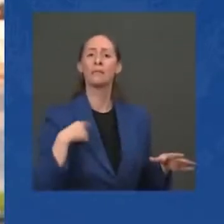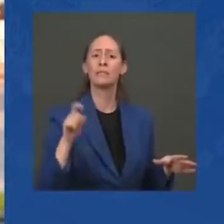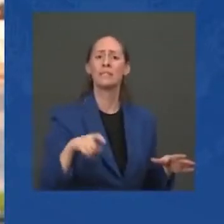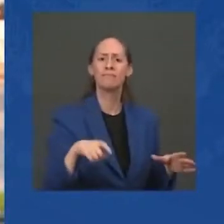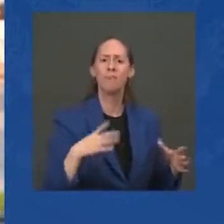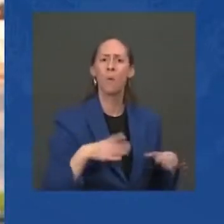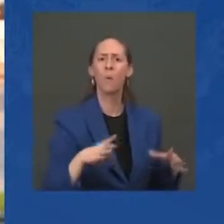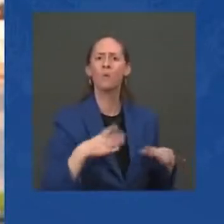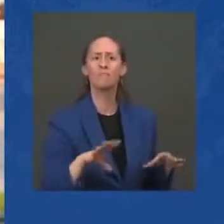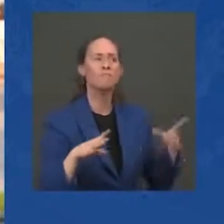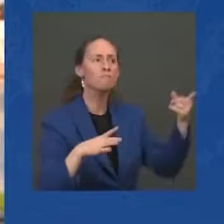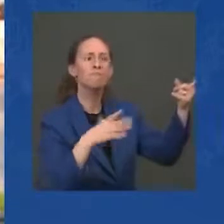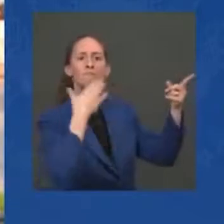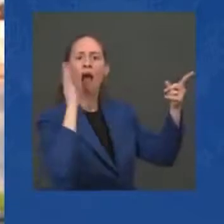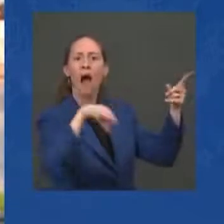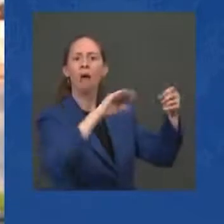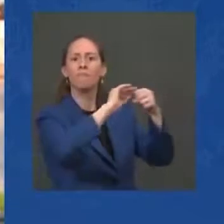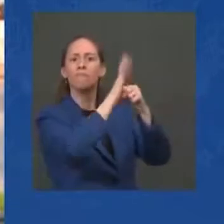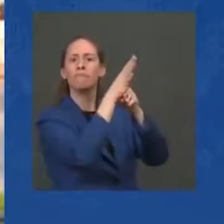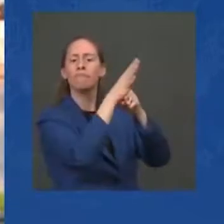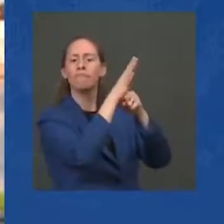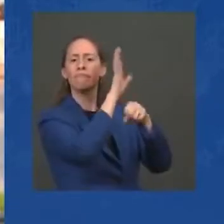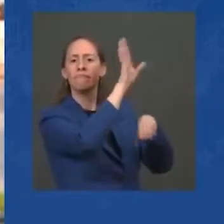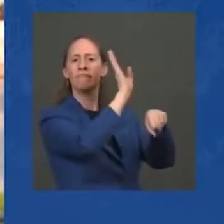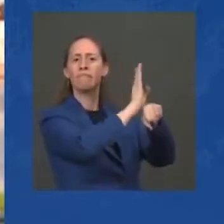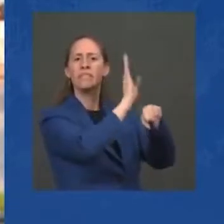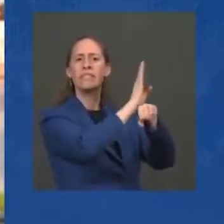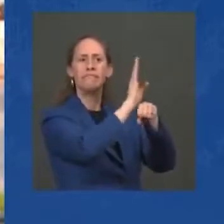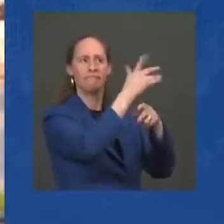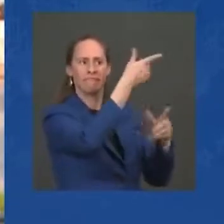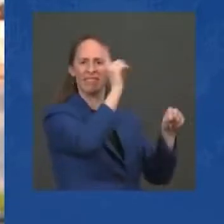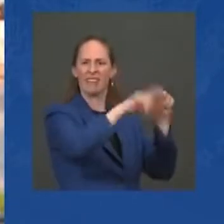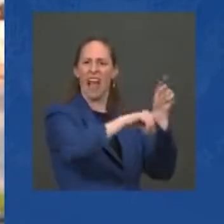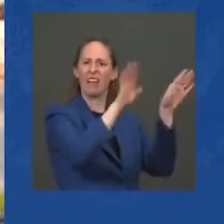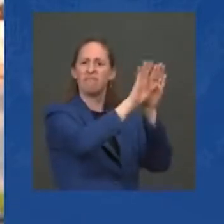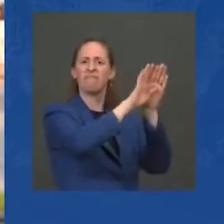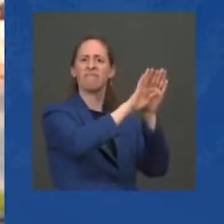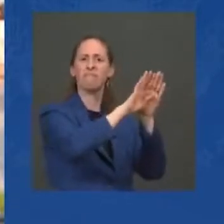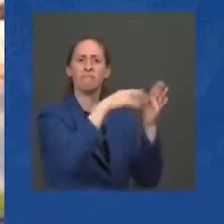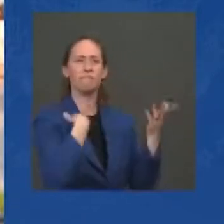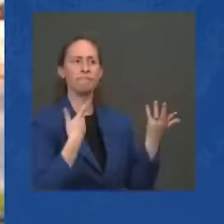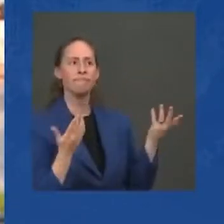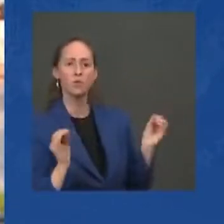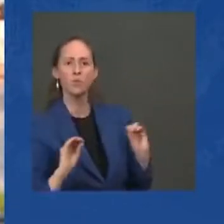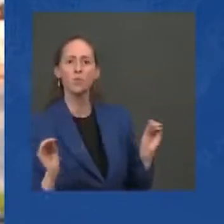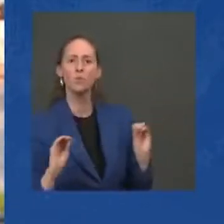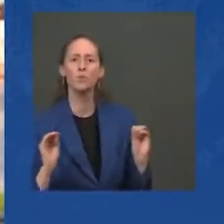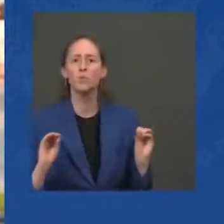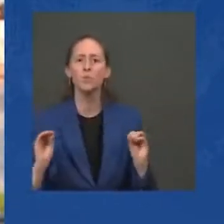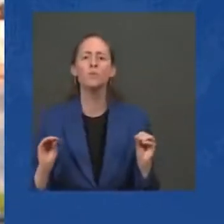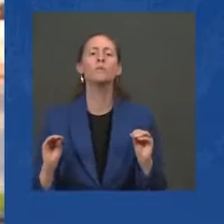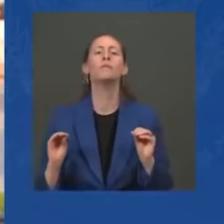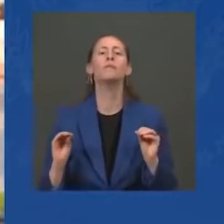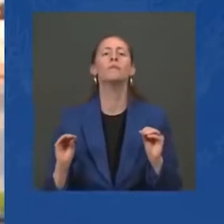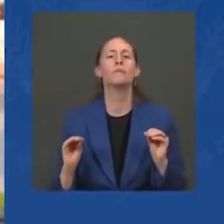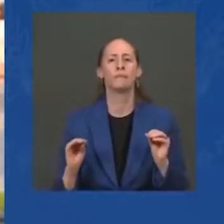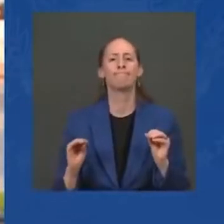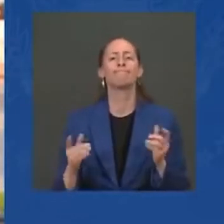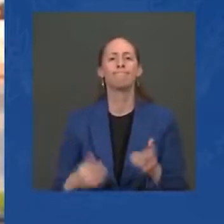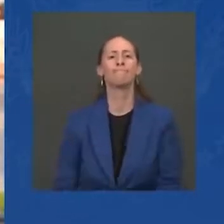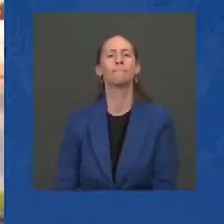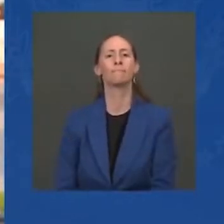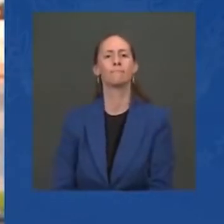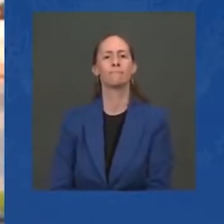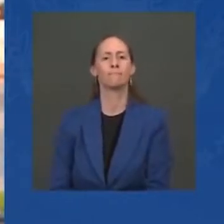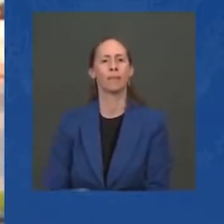America. And the irony is people have more money now because of the first major piece of legislation I passed. You